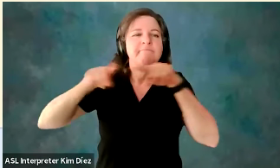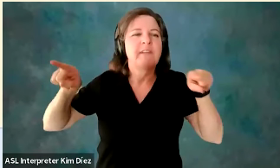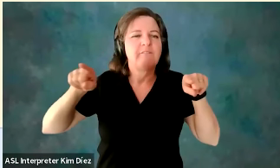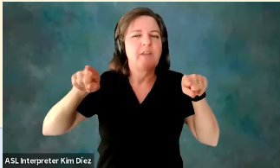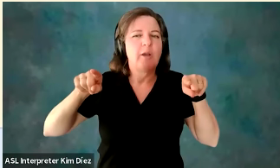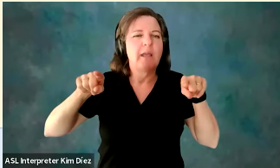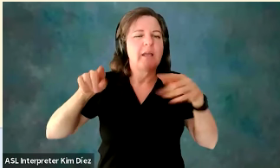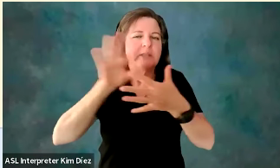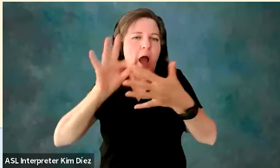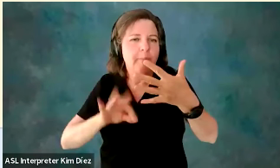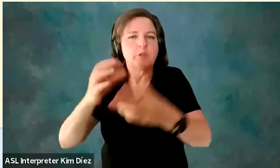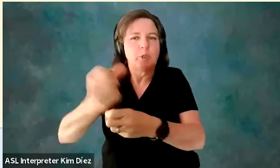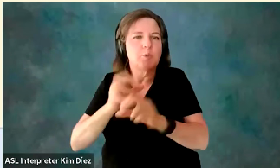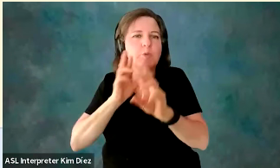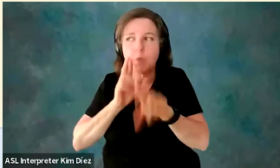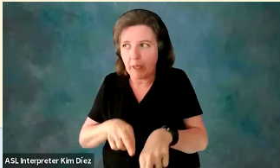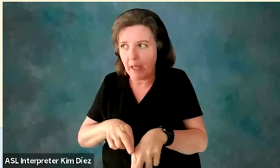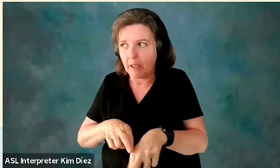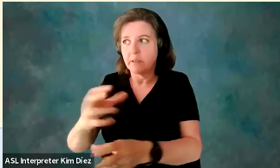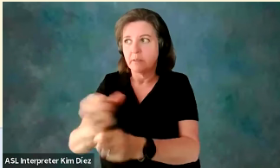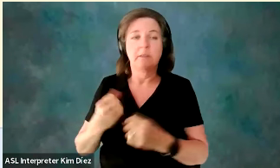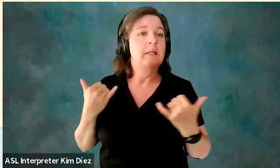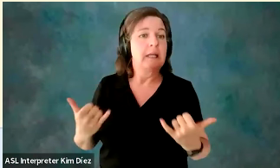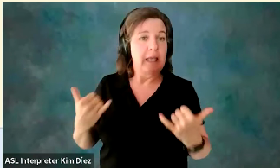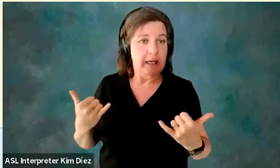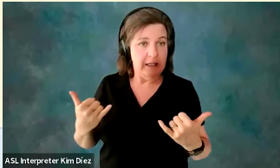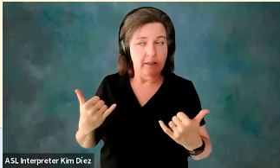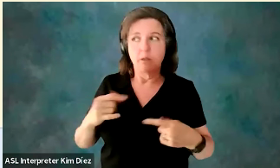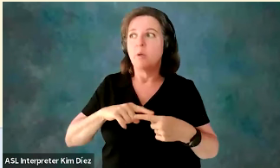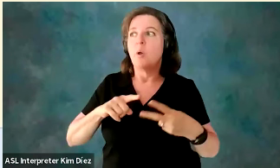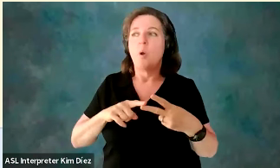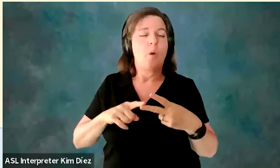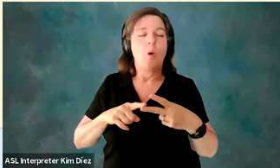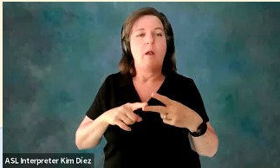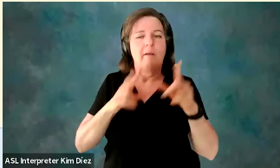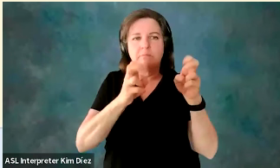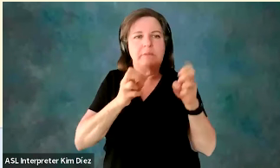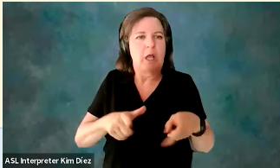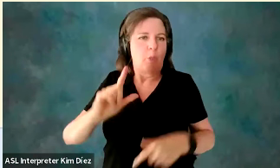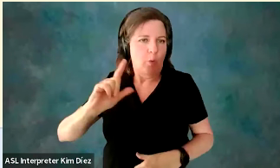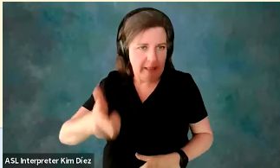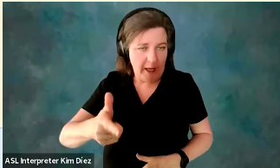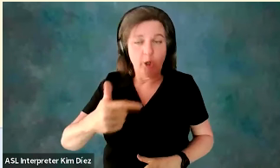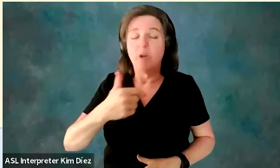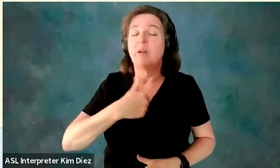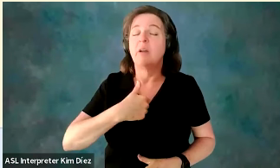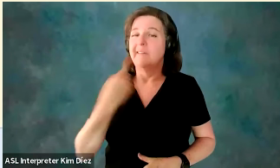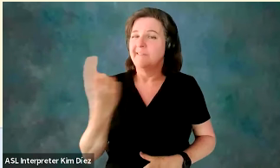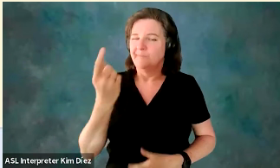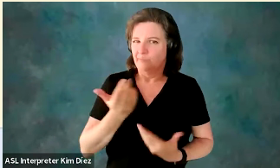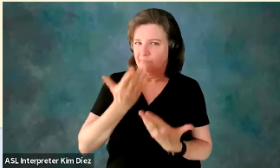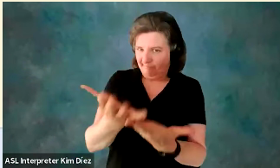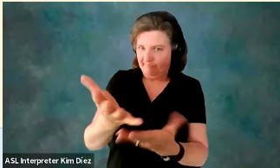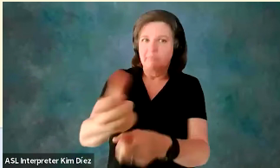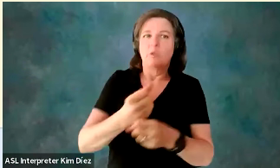a report. I can have it now, or I can download it. We always recommend to have it right